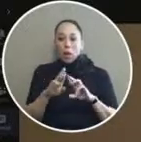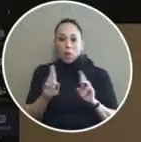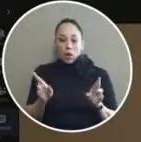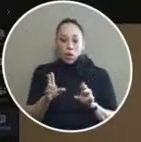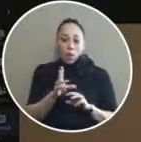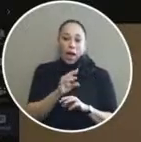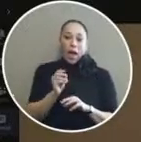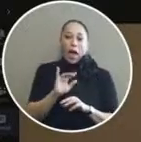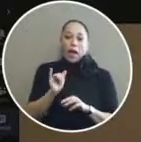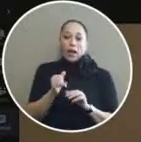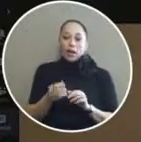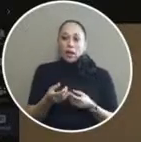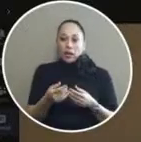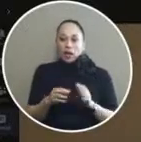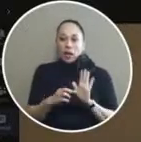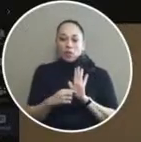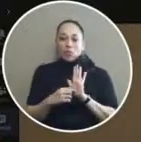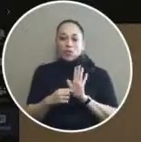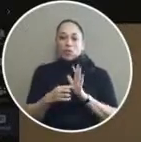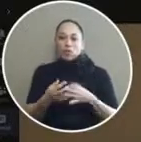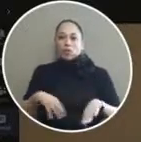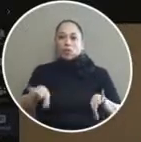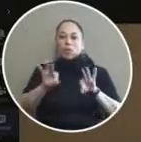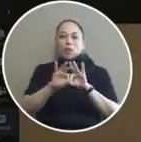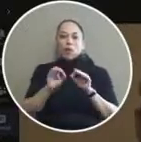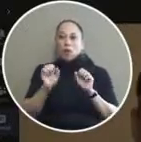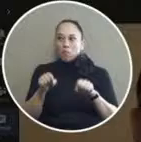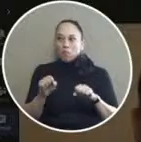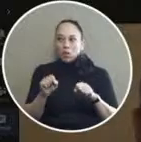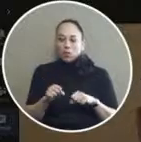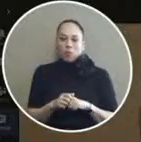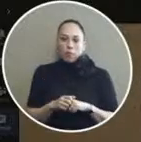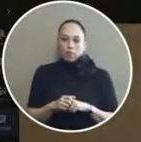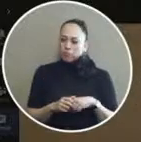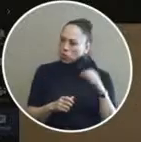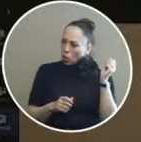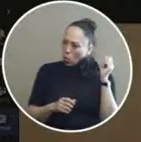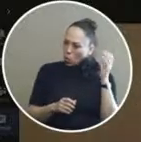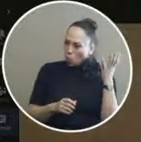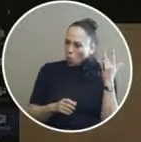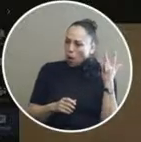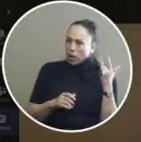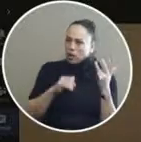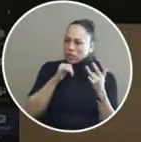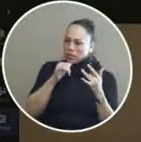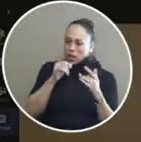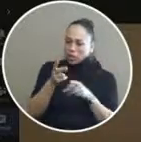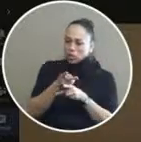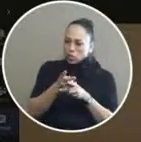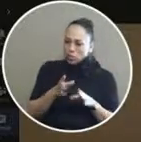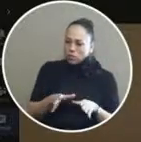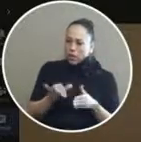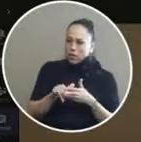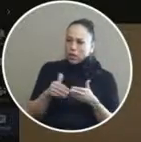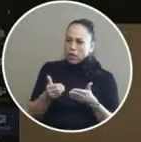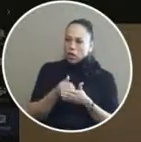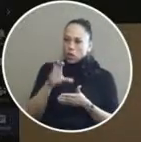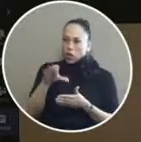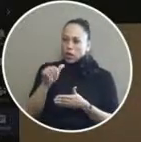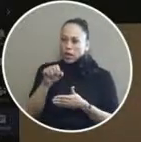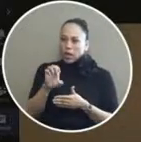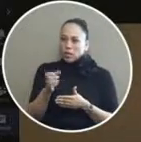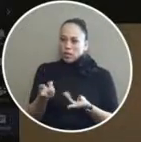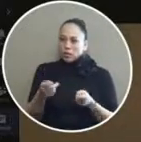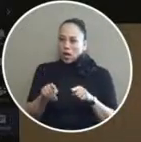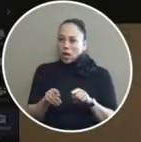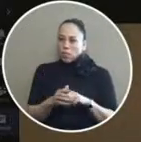and as relevant as possible. Why is it not feasible to provide where the new cases are coming from on a